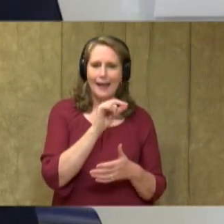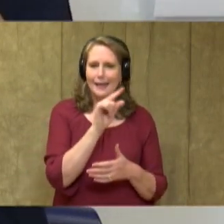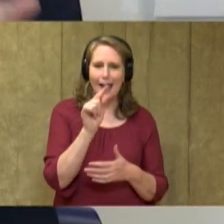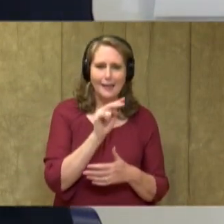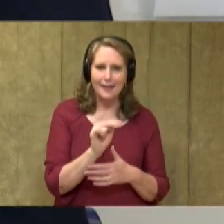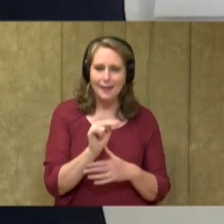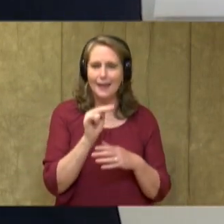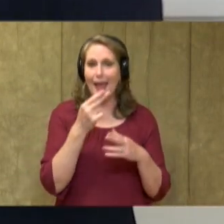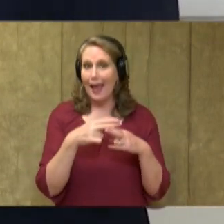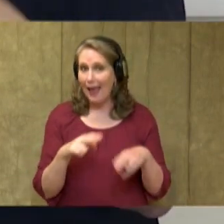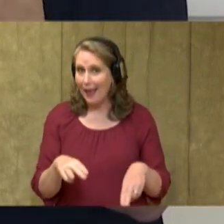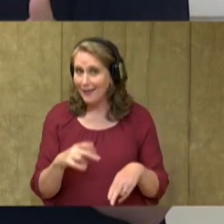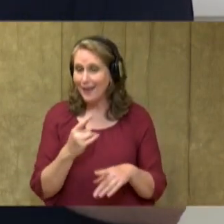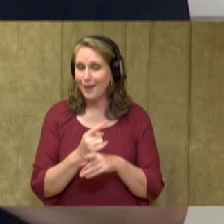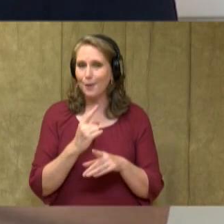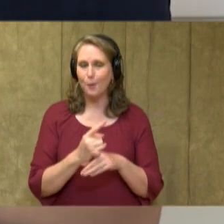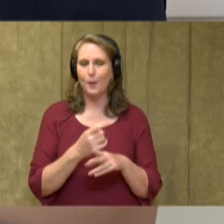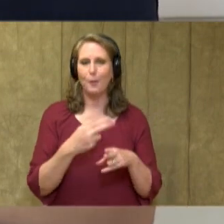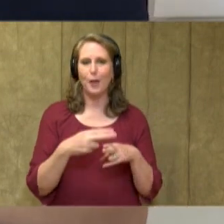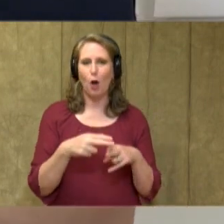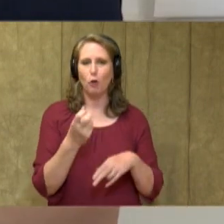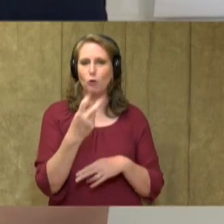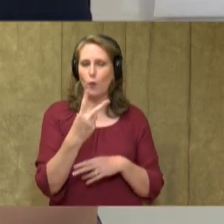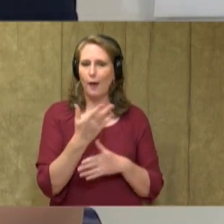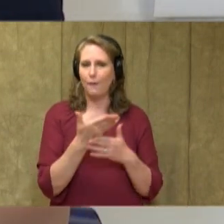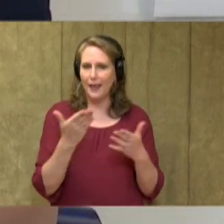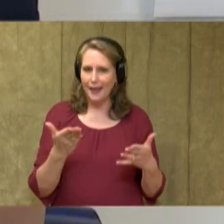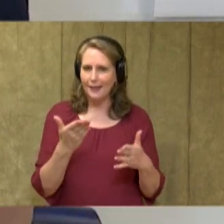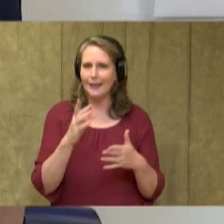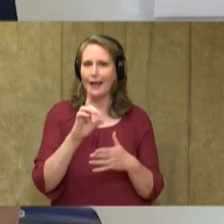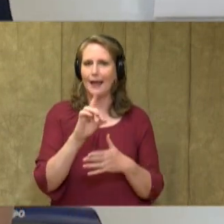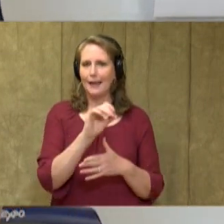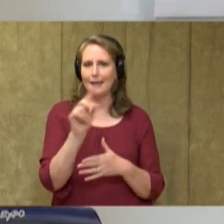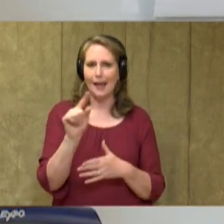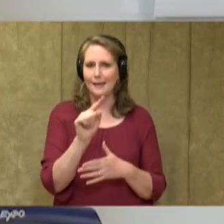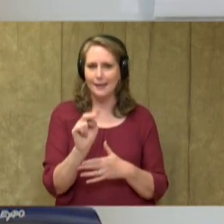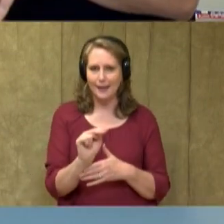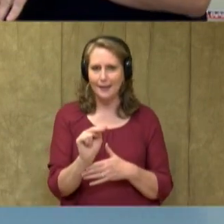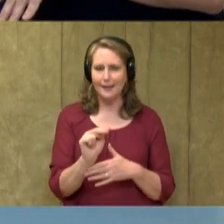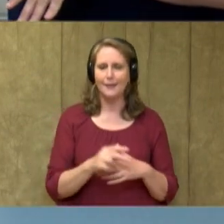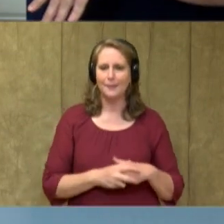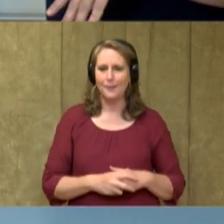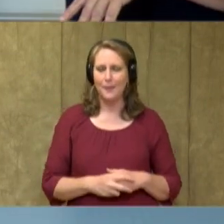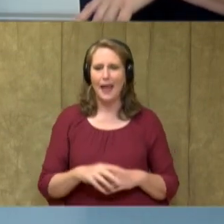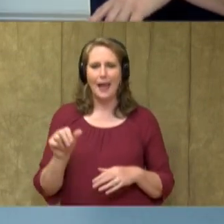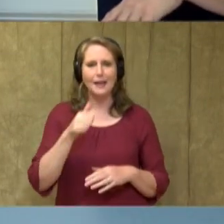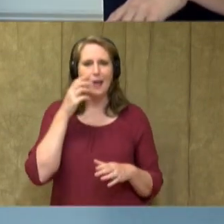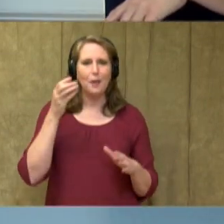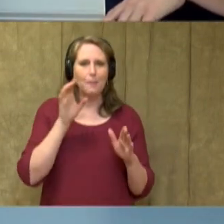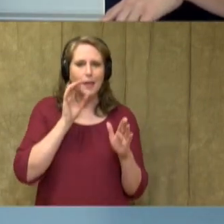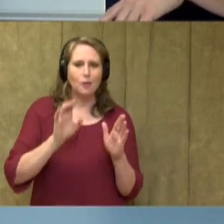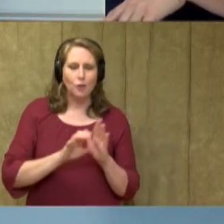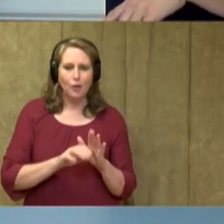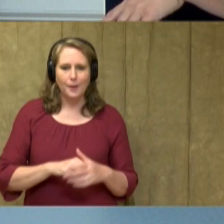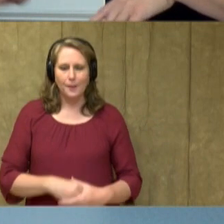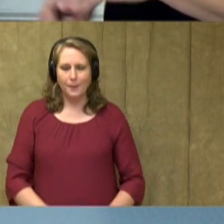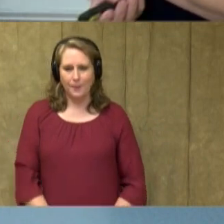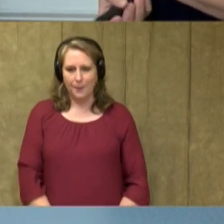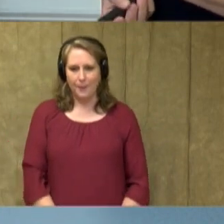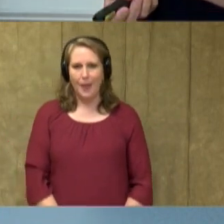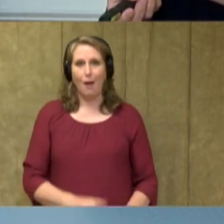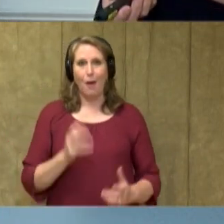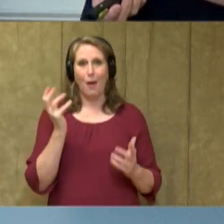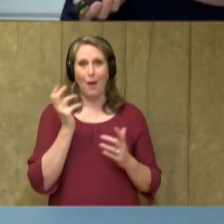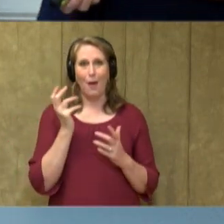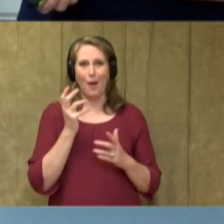eggs"? That's right. We call it a dozen. All right, here's another picture for you.